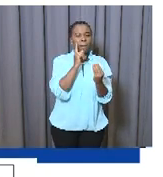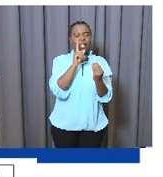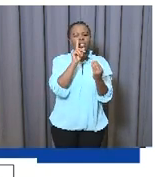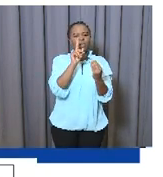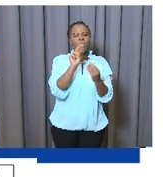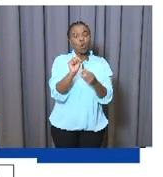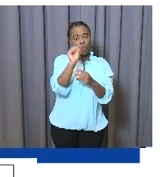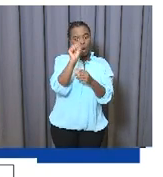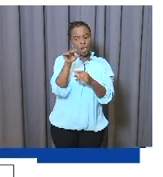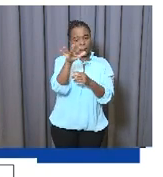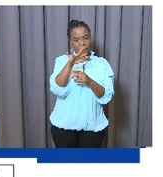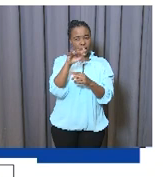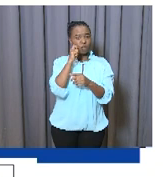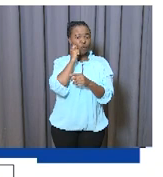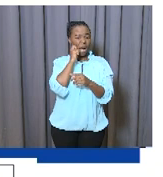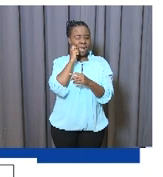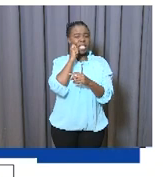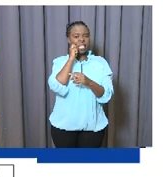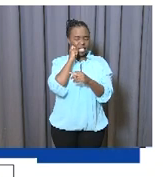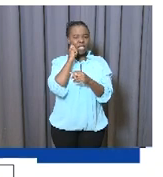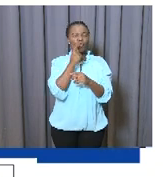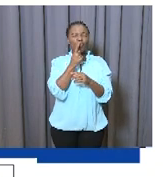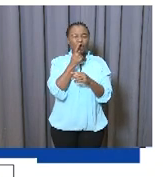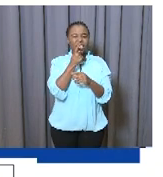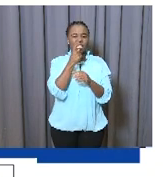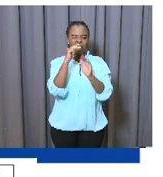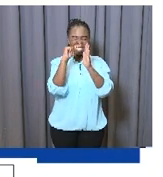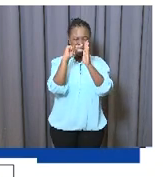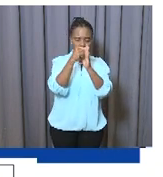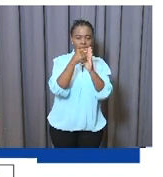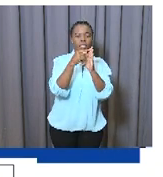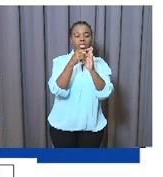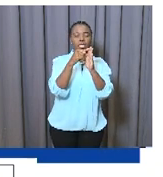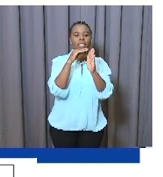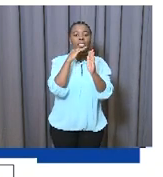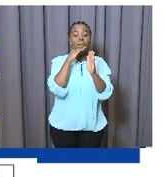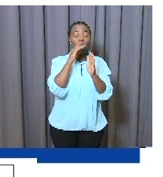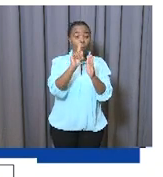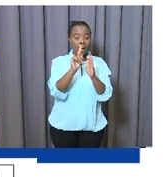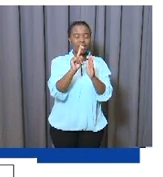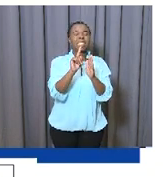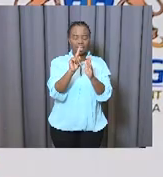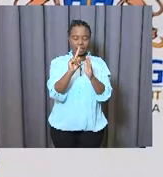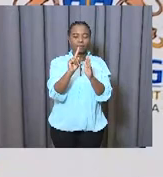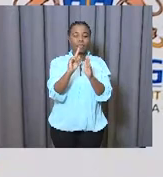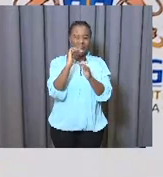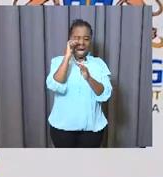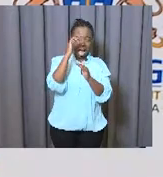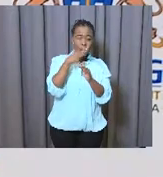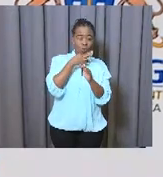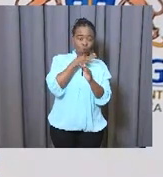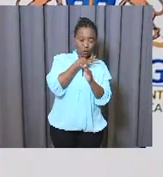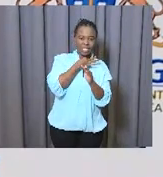that Soshanguve is the area where the map is red, which means, yes, it's a high risk in terms of all the explanations